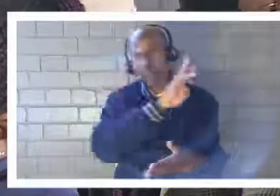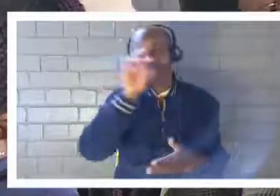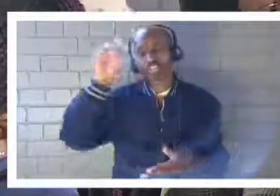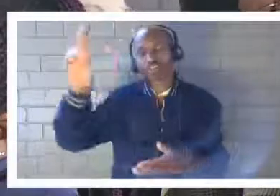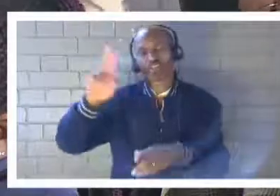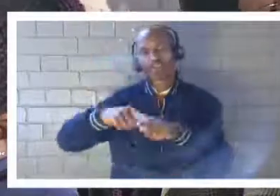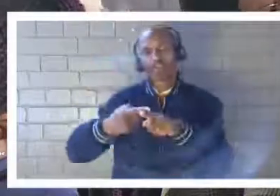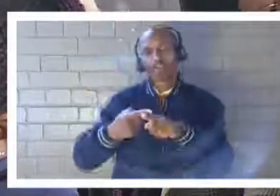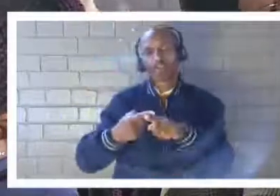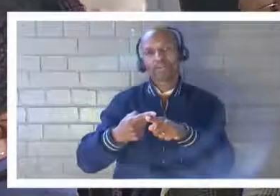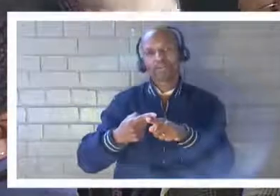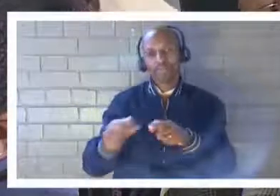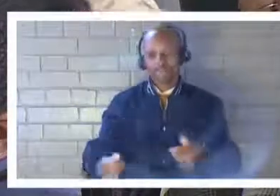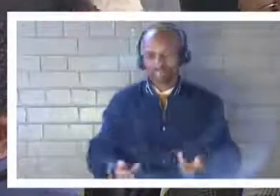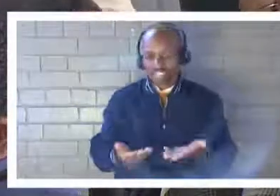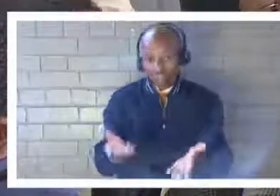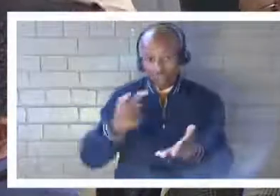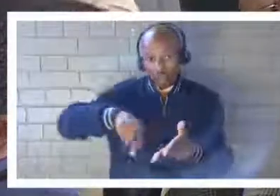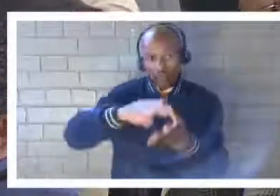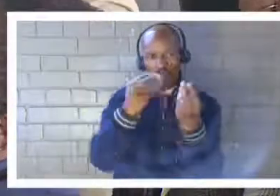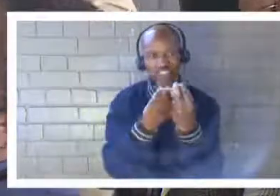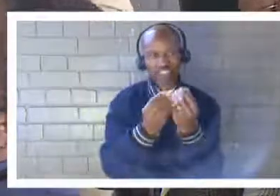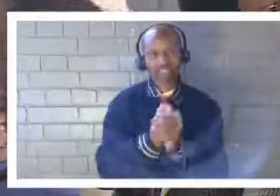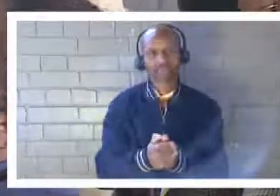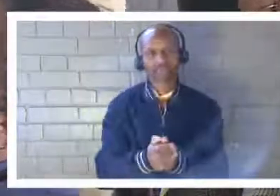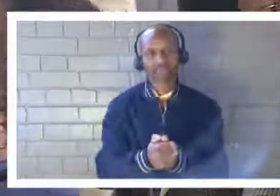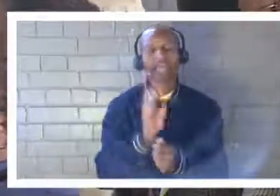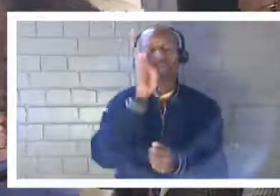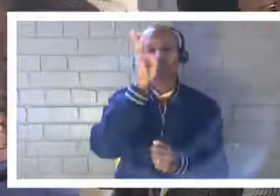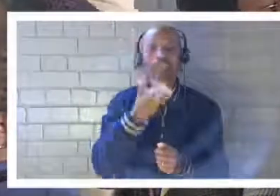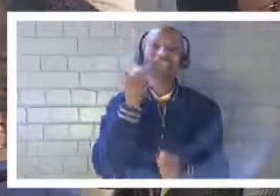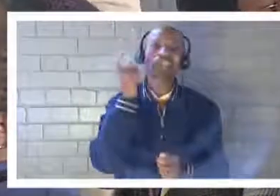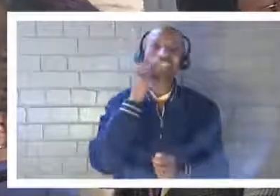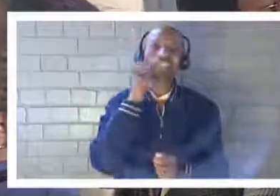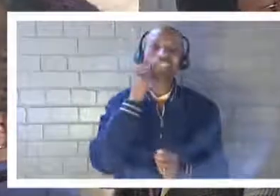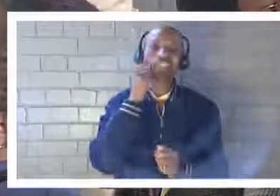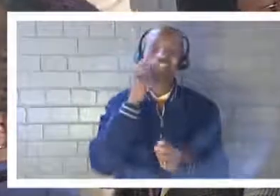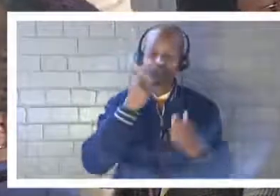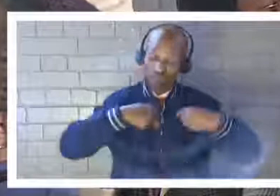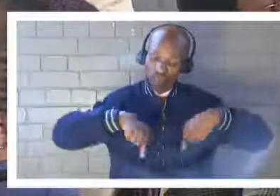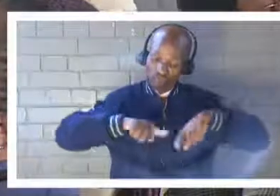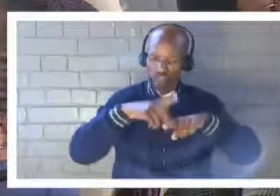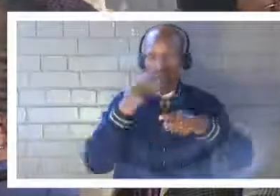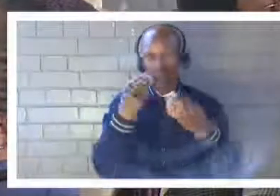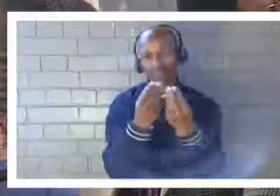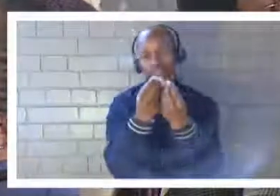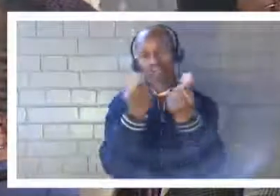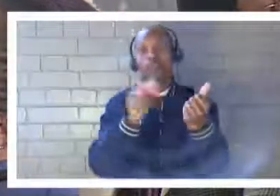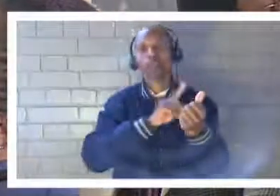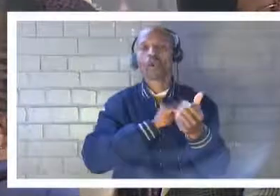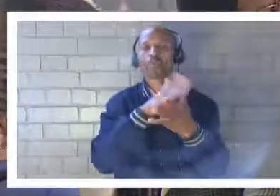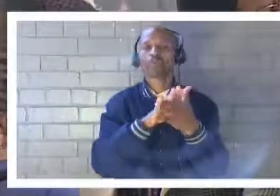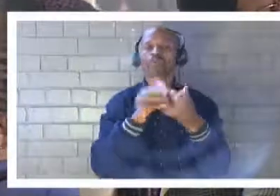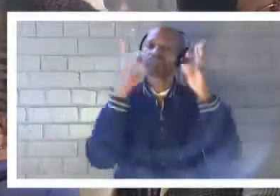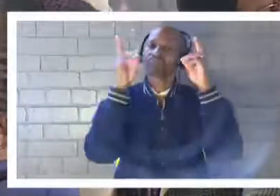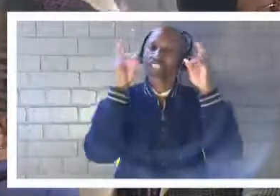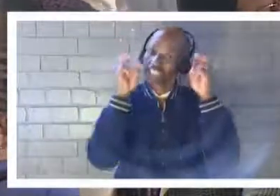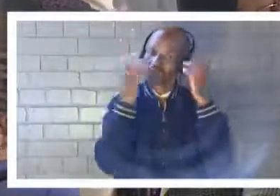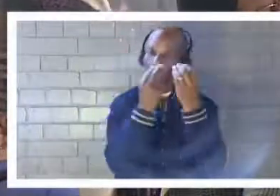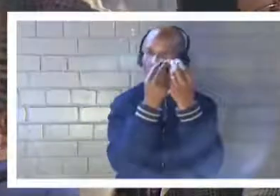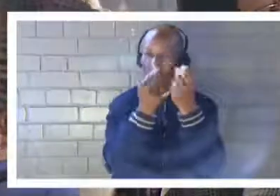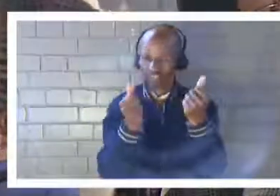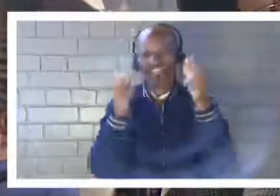for example, saving all those institutions. Then it will be easier for us to get those material, because issue of material has been an